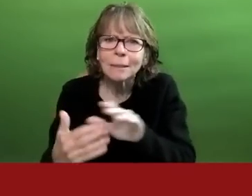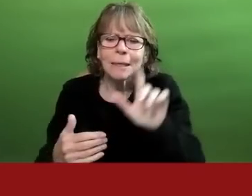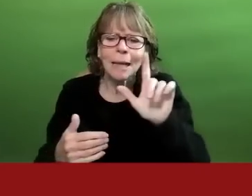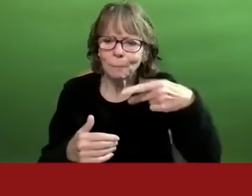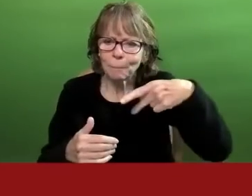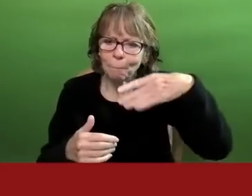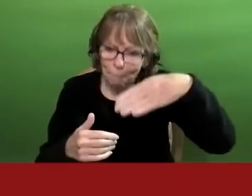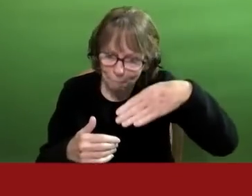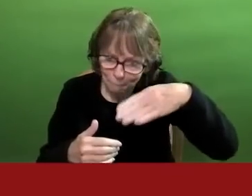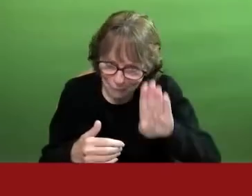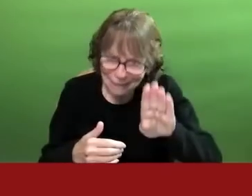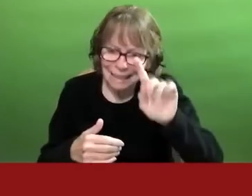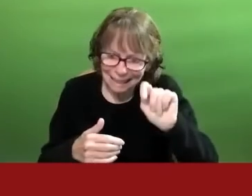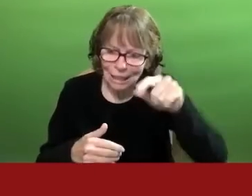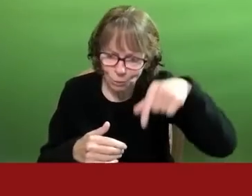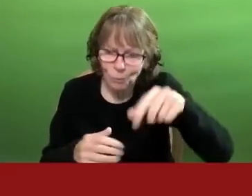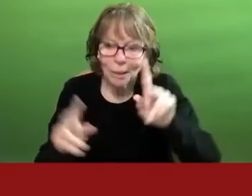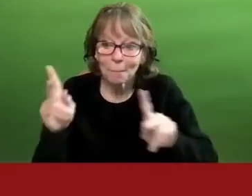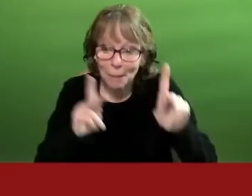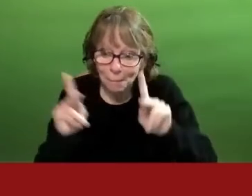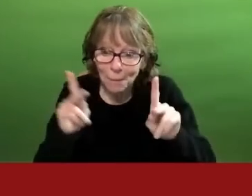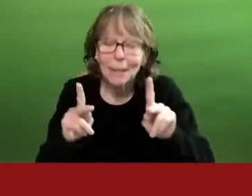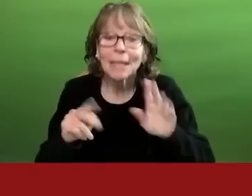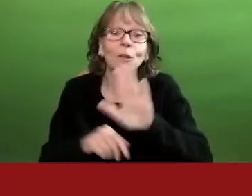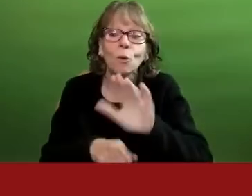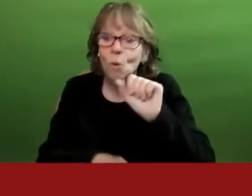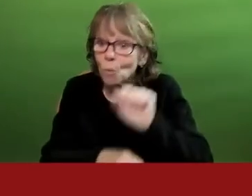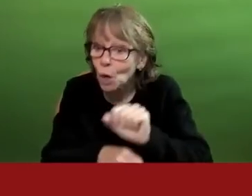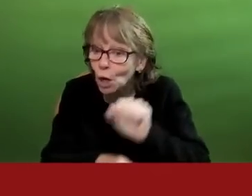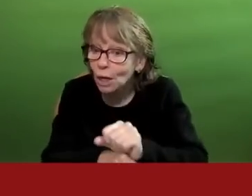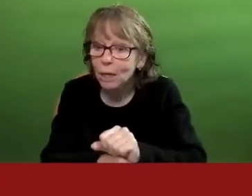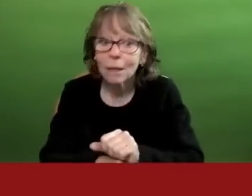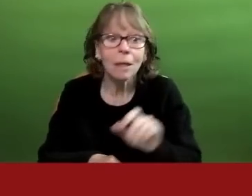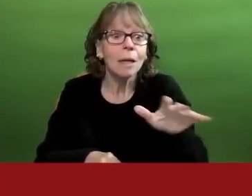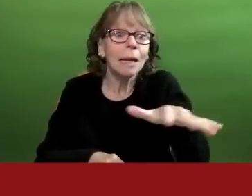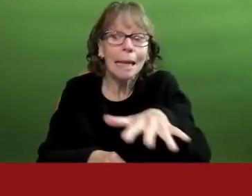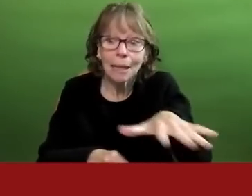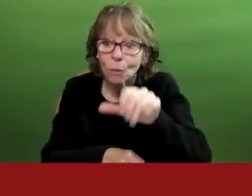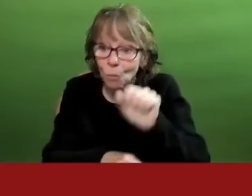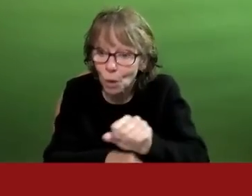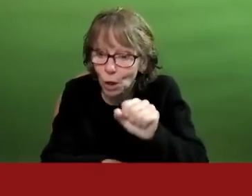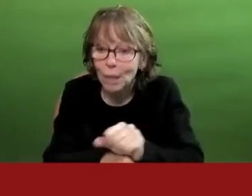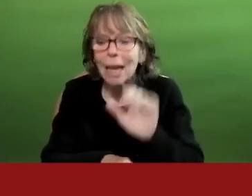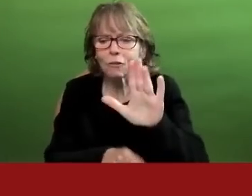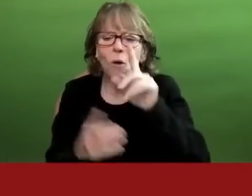with disabilities in our own work, in our workplaces, and in our research. Thank you.